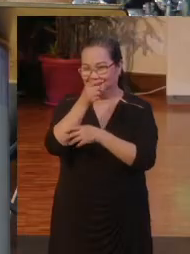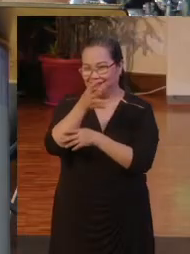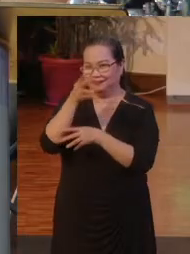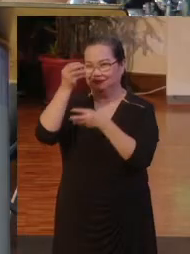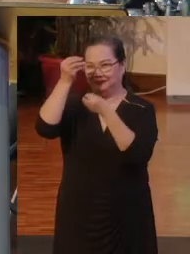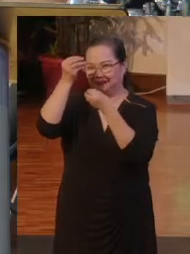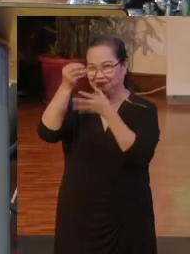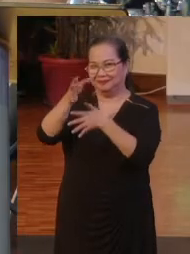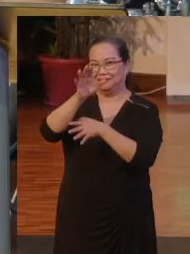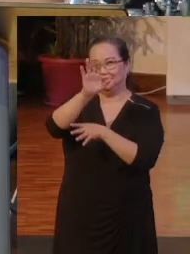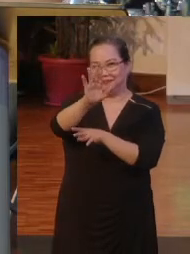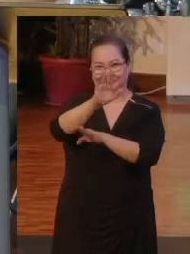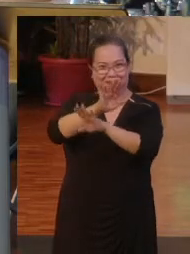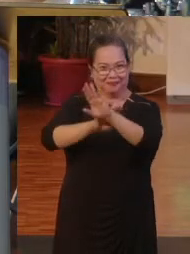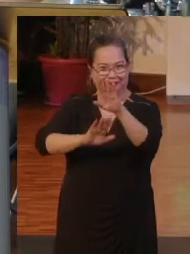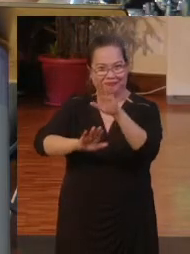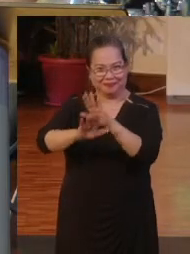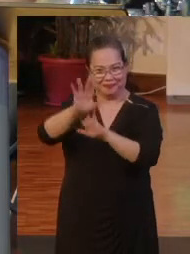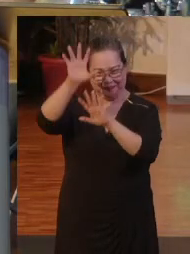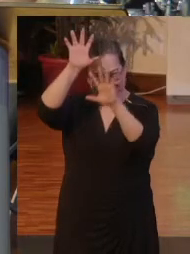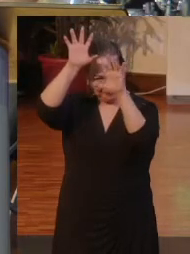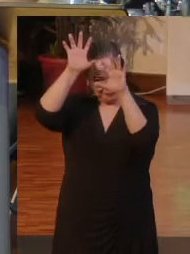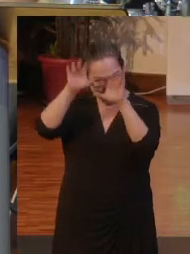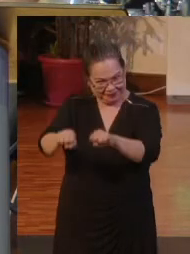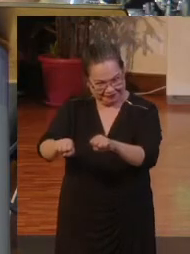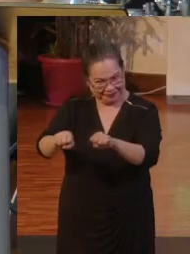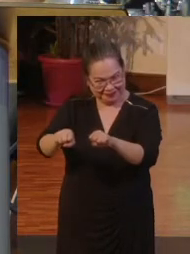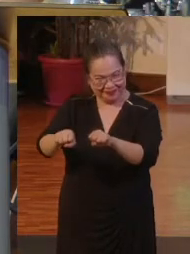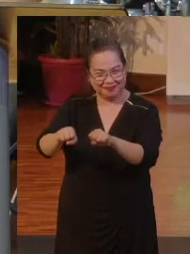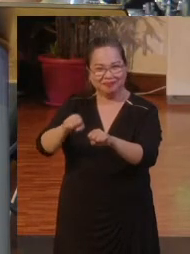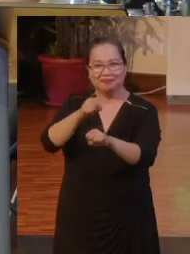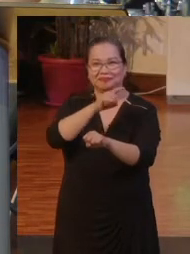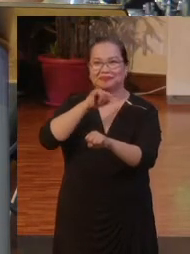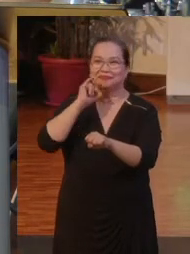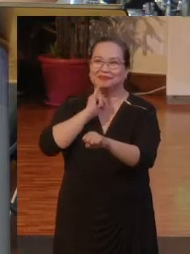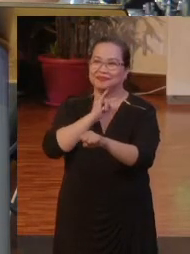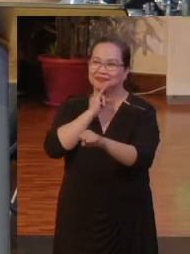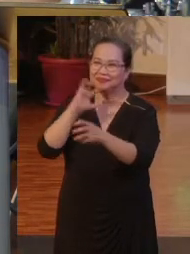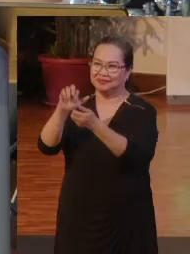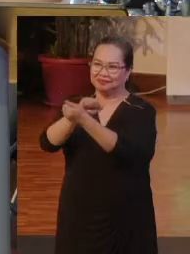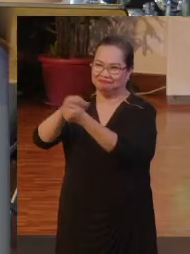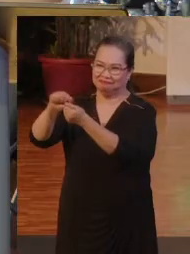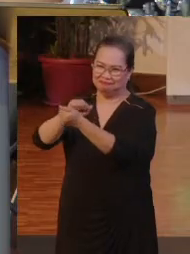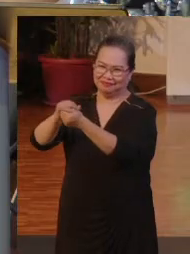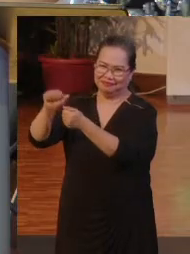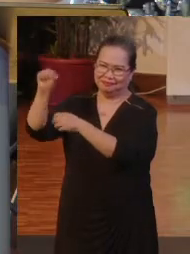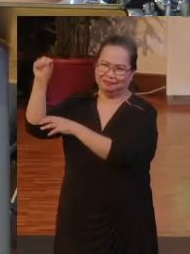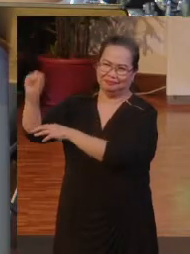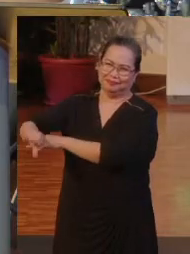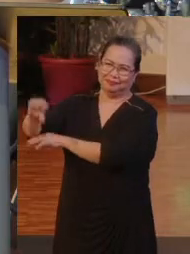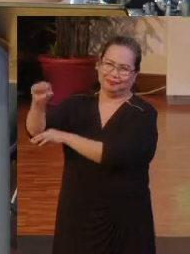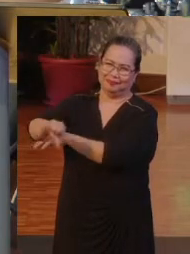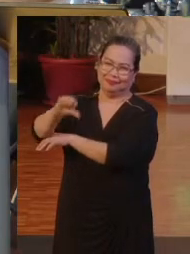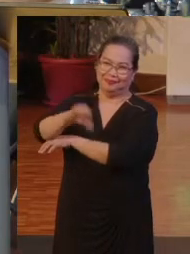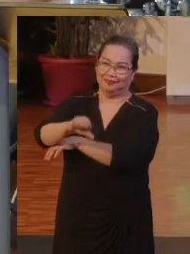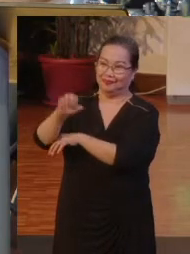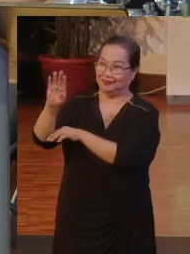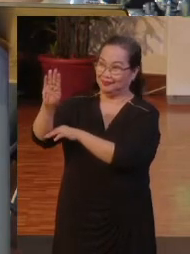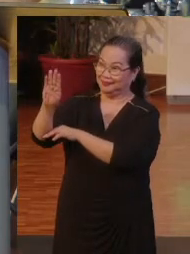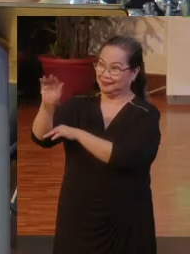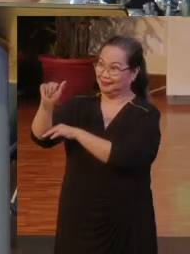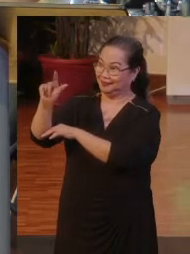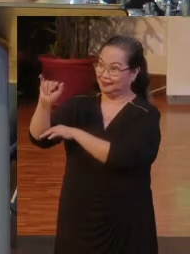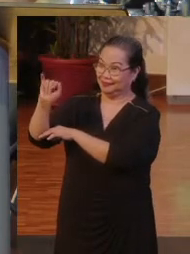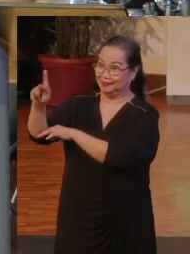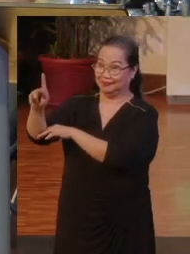gave them into your hand, and you took possession of their land, and I destroyed them before you. Then Balak, the son of Zippor, king